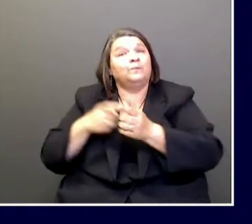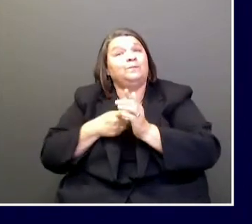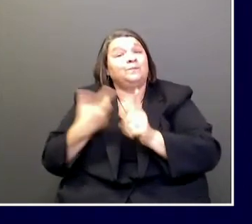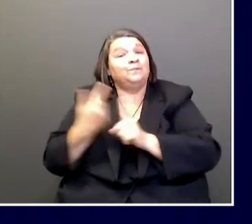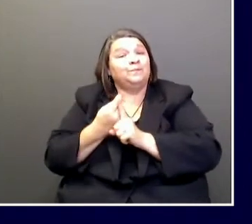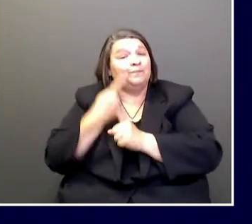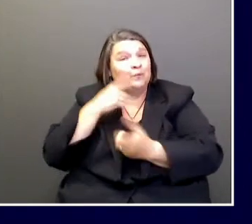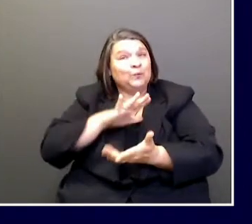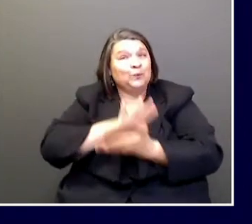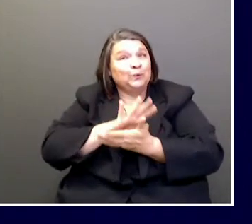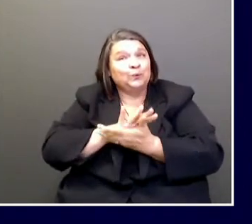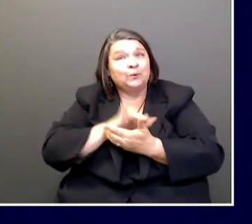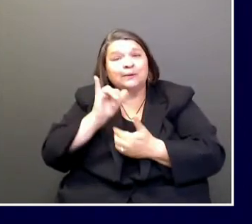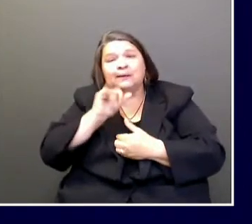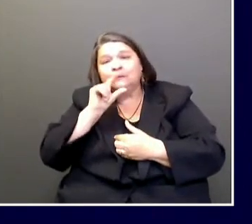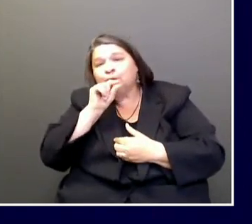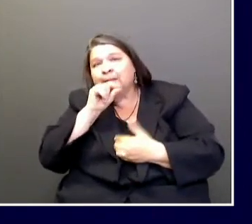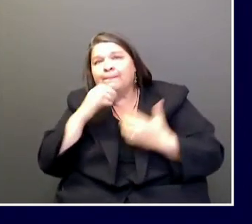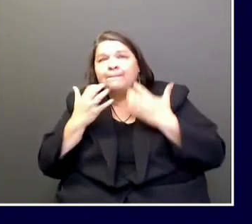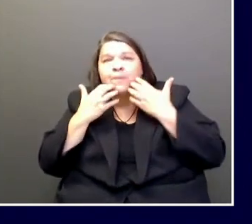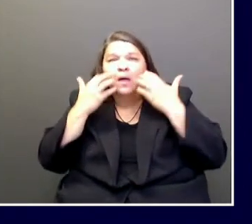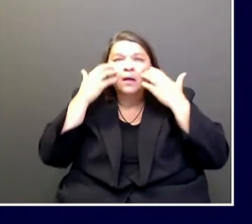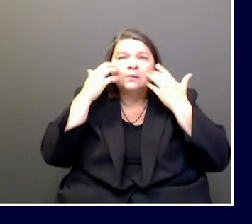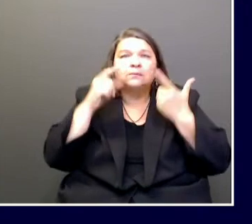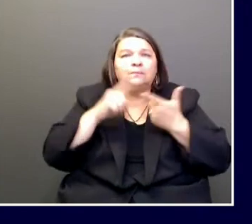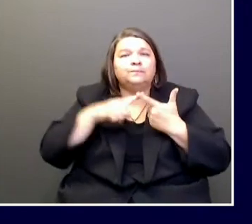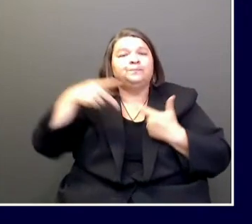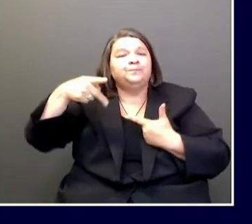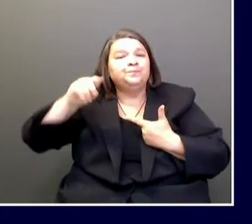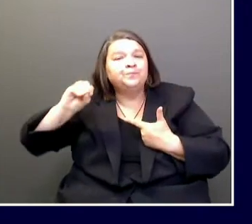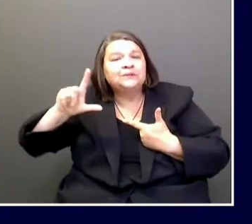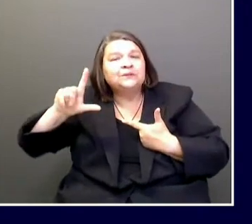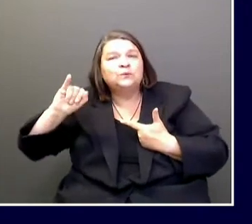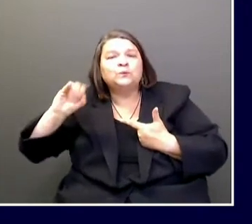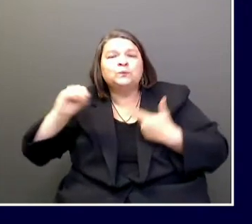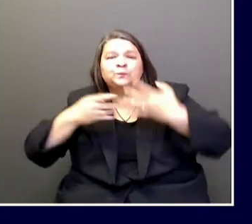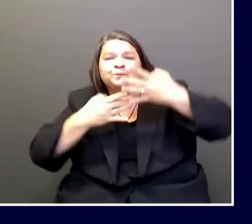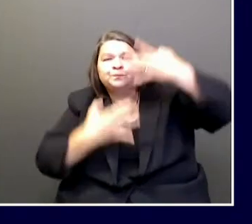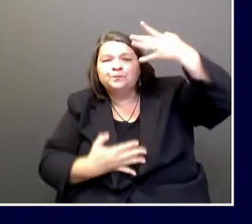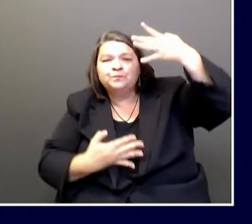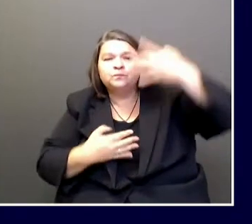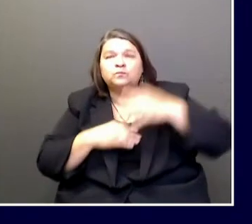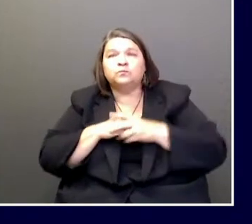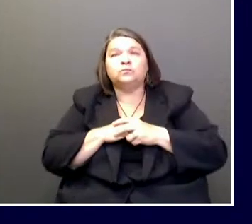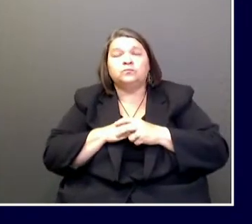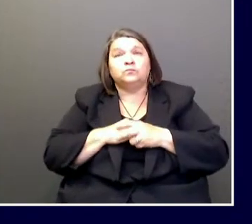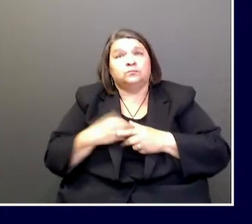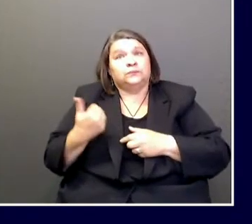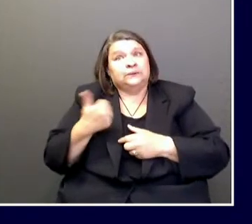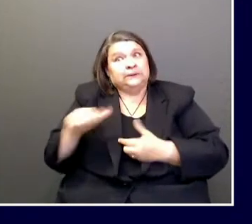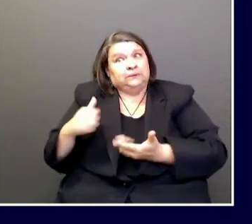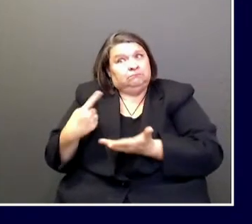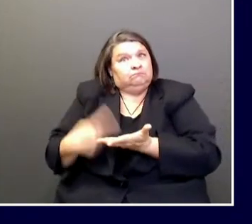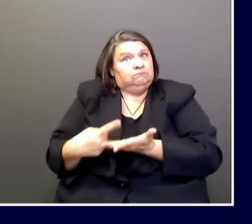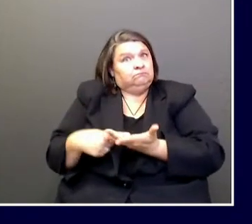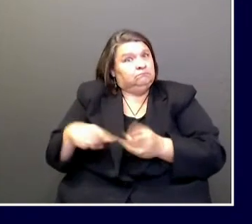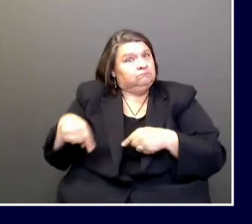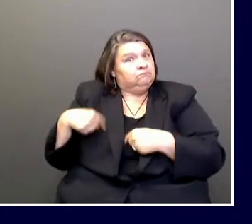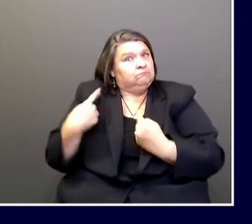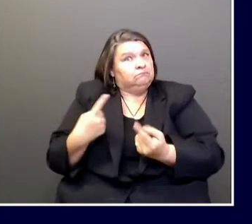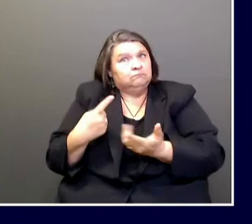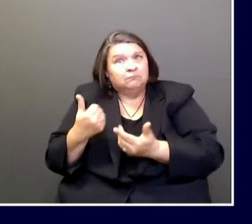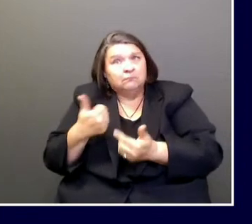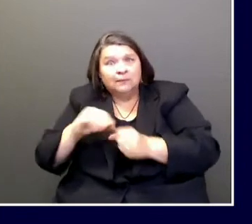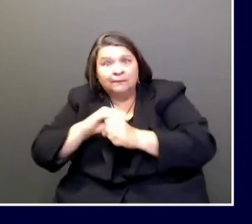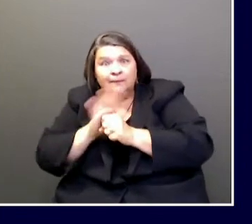any discussion on requiring a COVID-19 vaccine for public school entry for students? Certainly, Chris. We